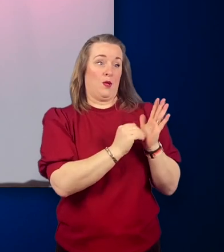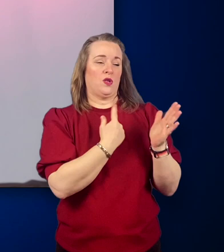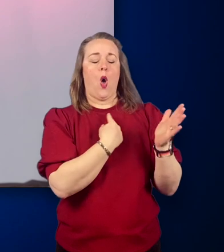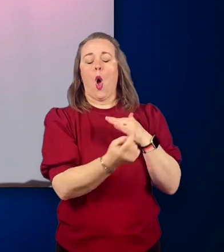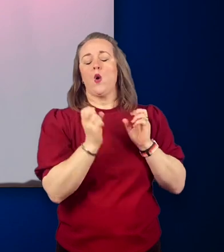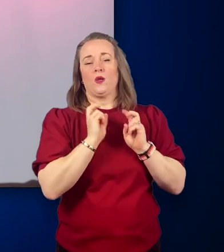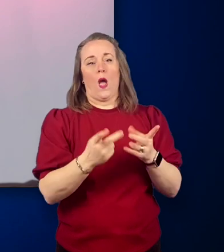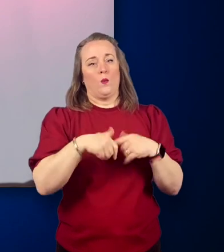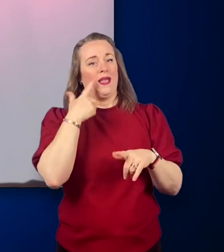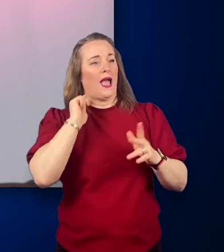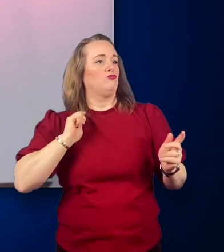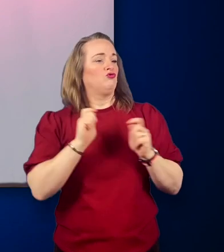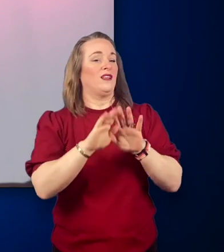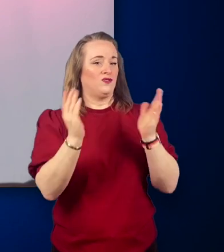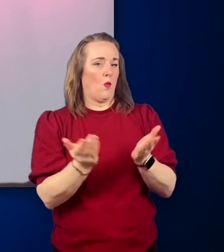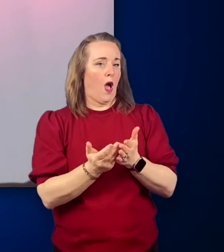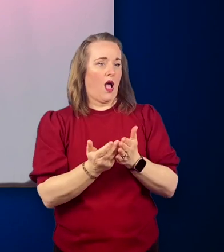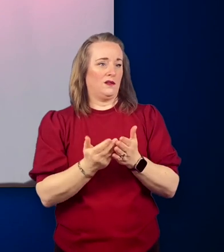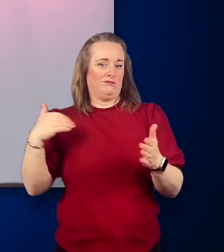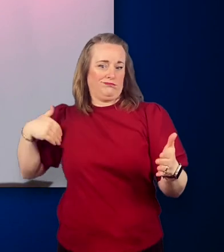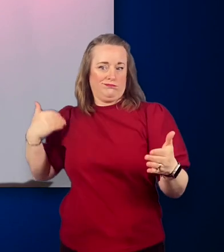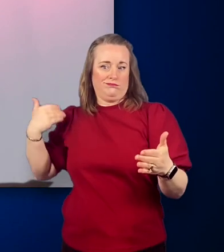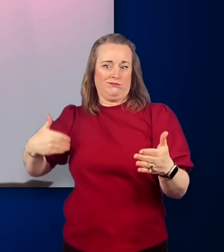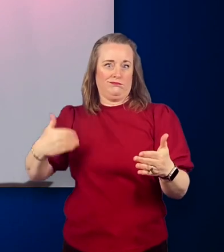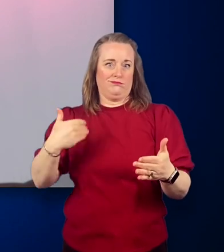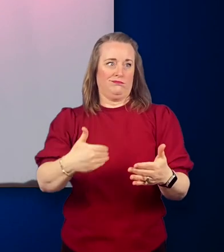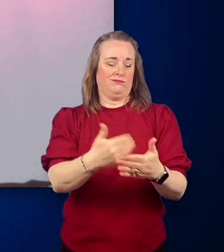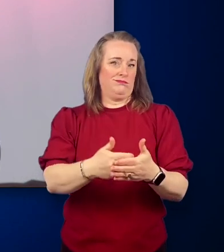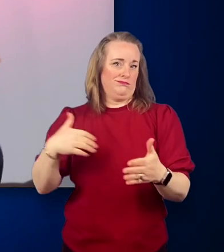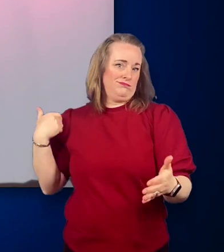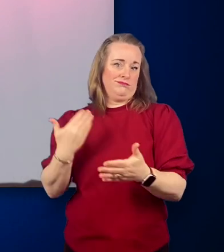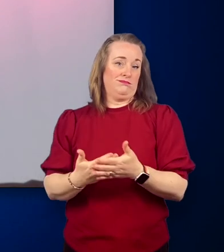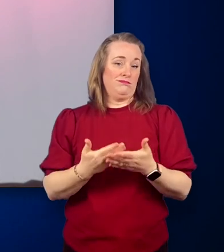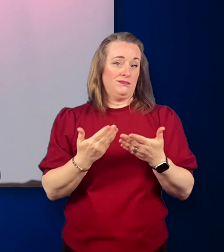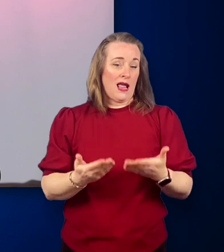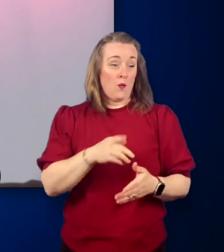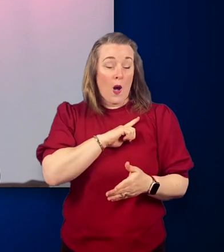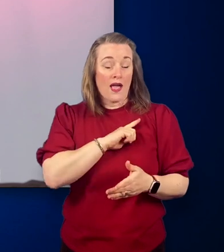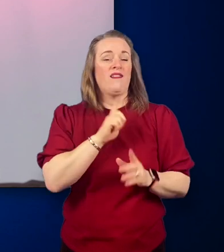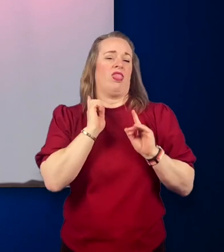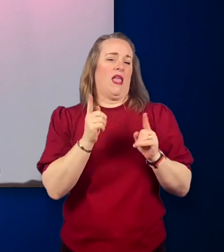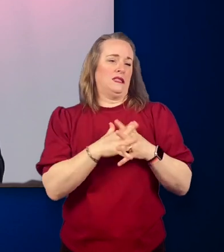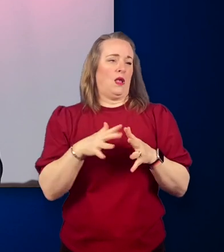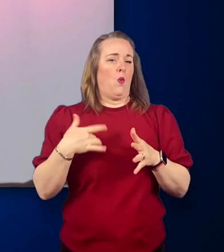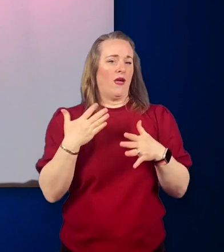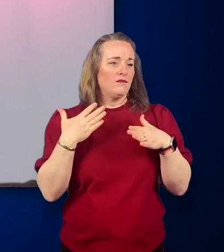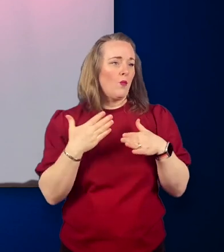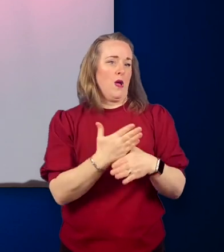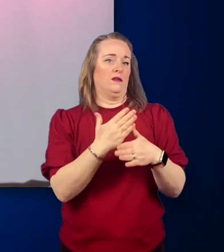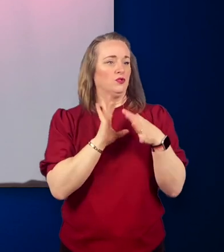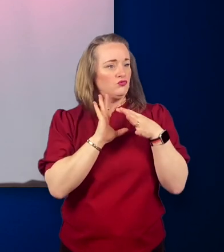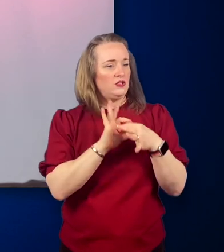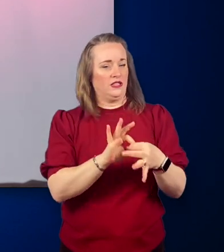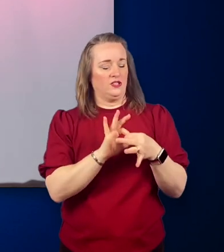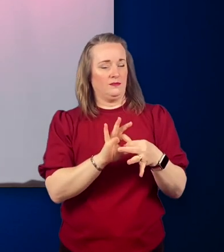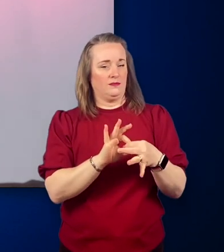in 2021 because it's the way life works. So let's pick up